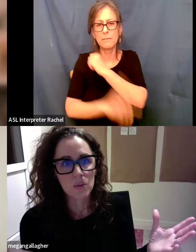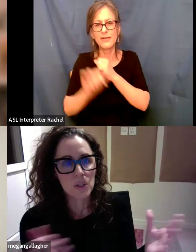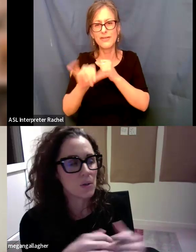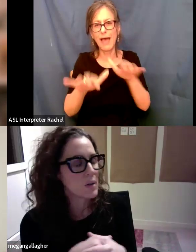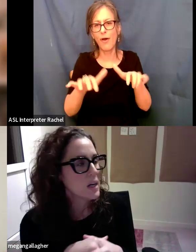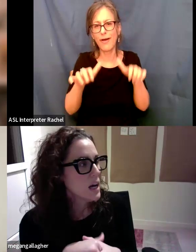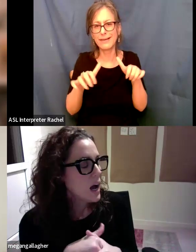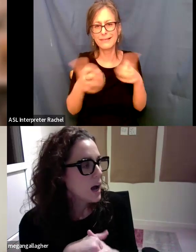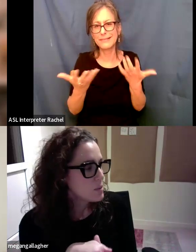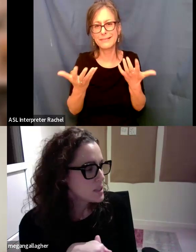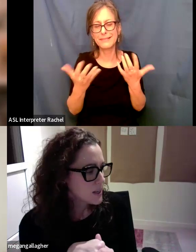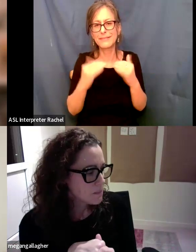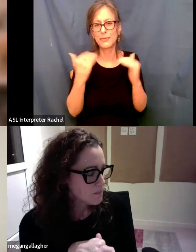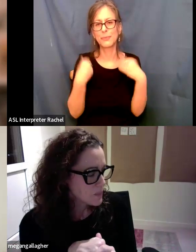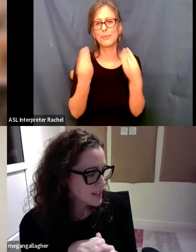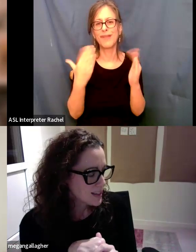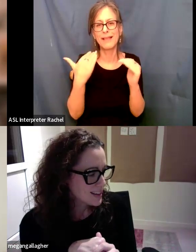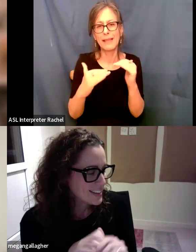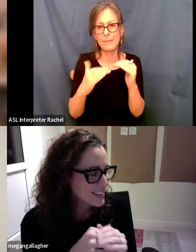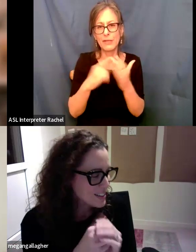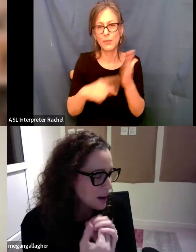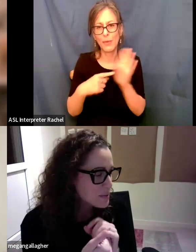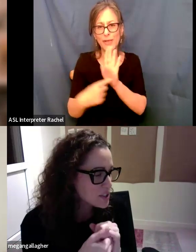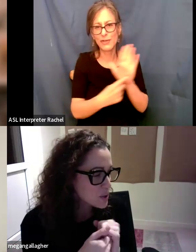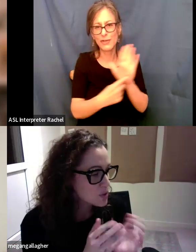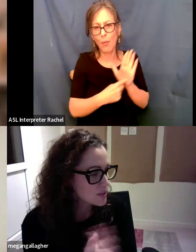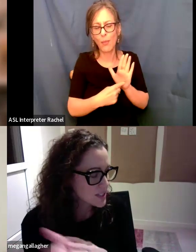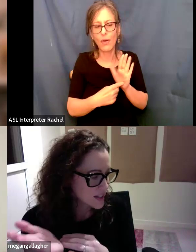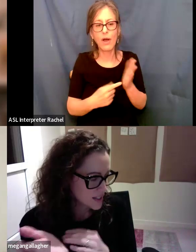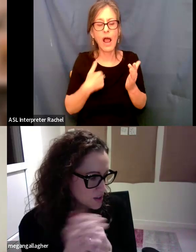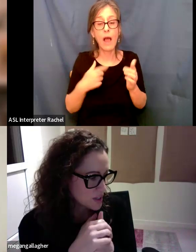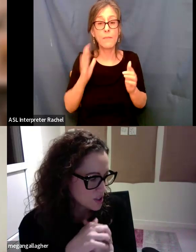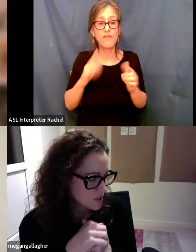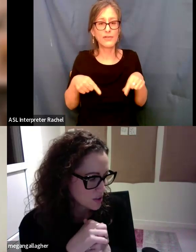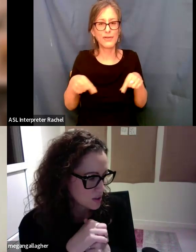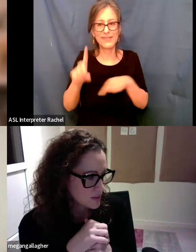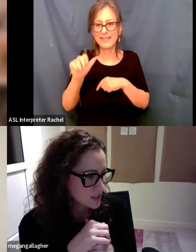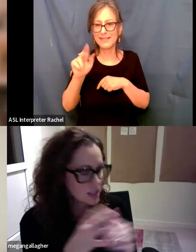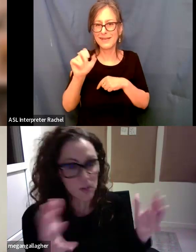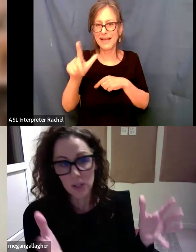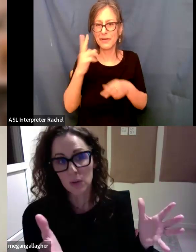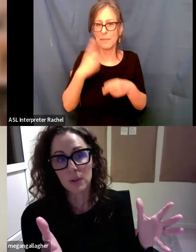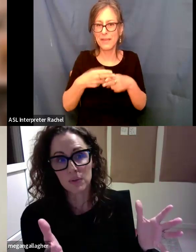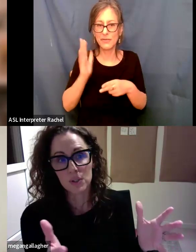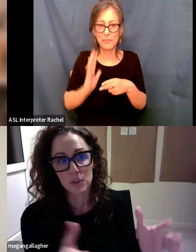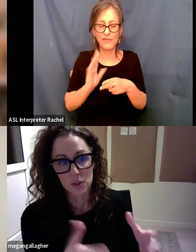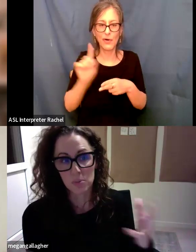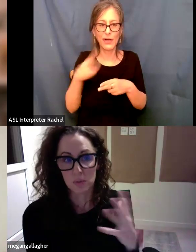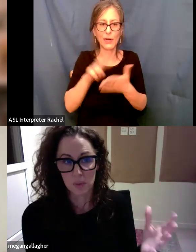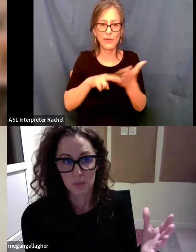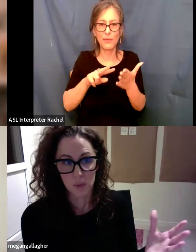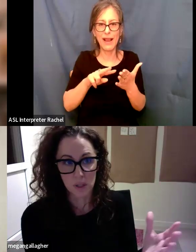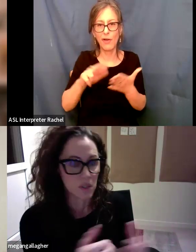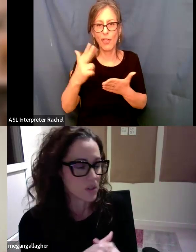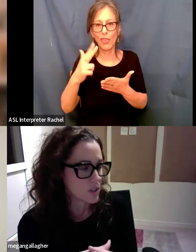audience, you know? So I was I was so nervous. Daniel mentioned earlier that, he'd only read the first three